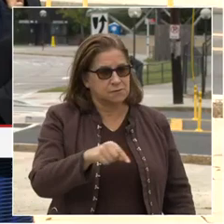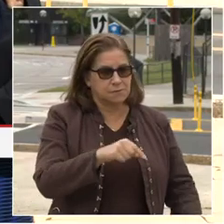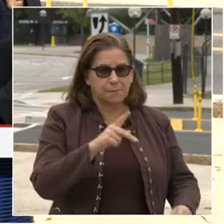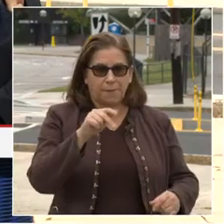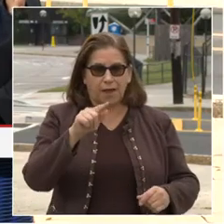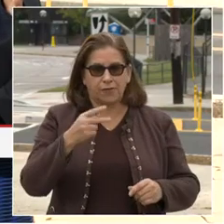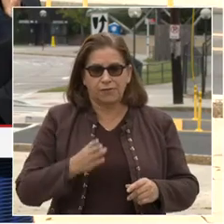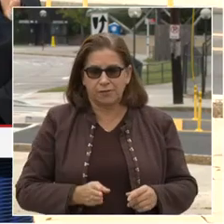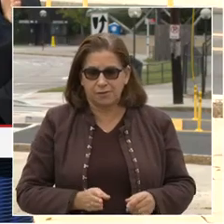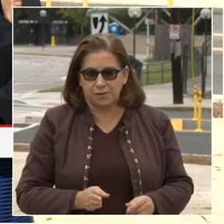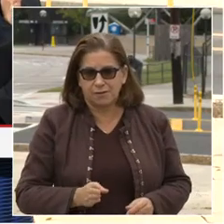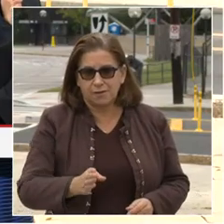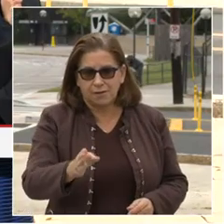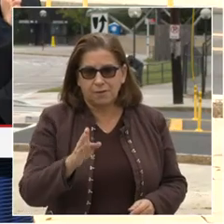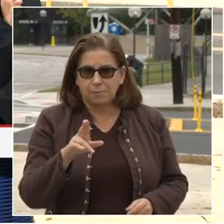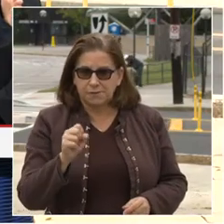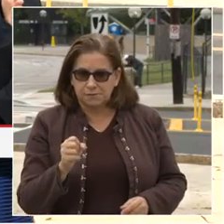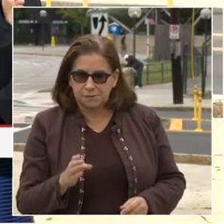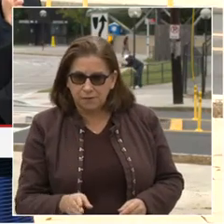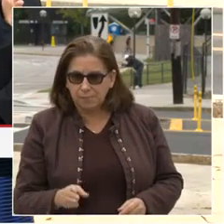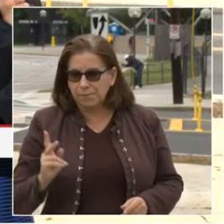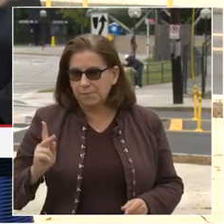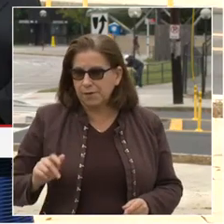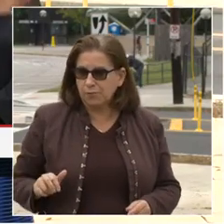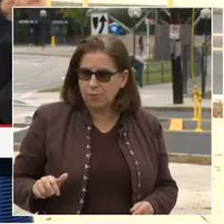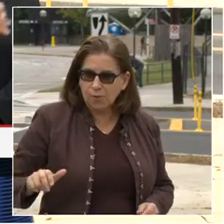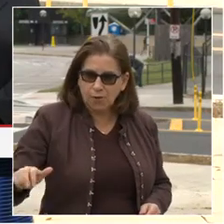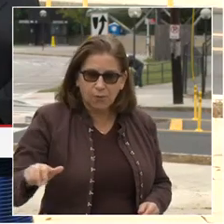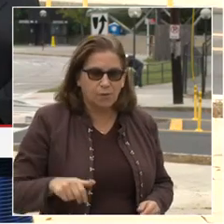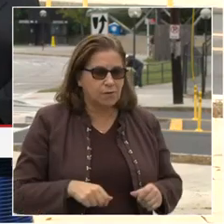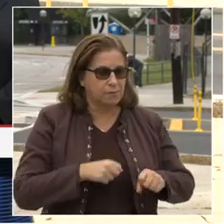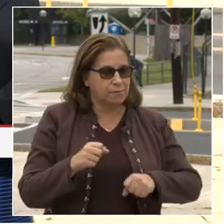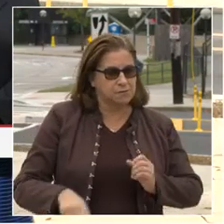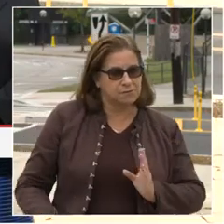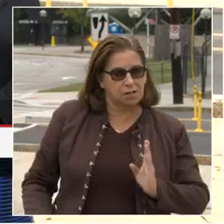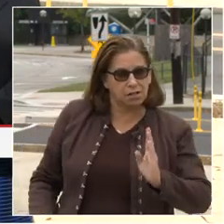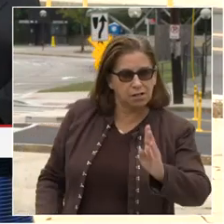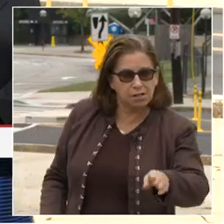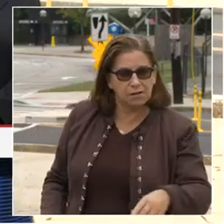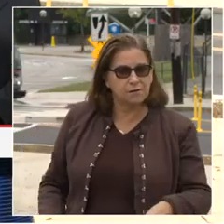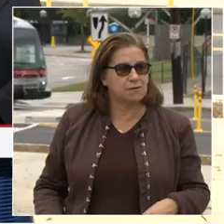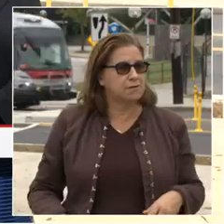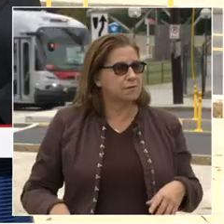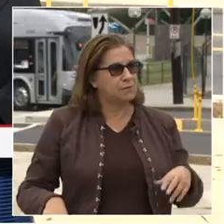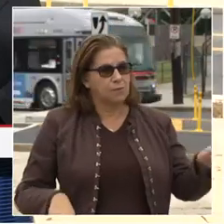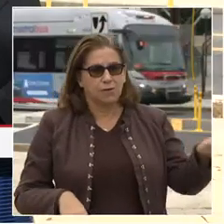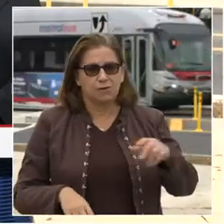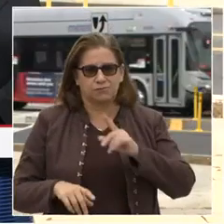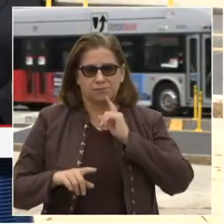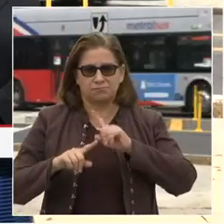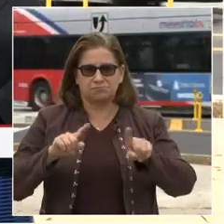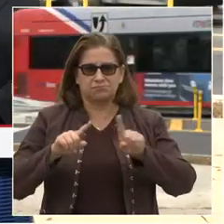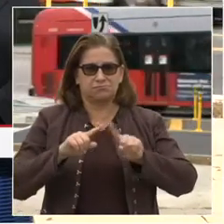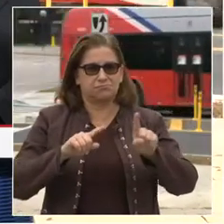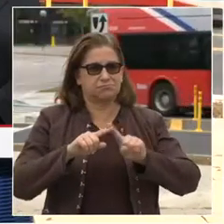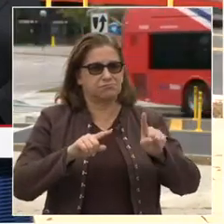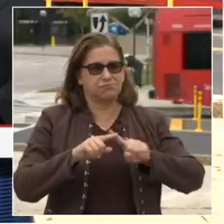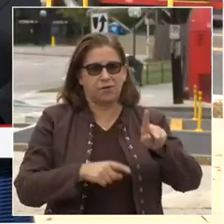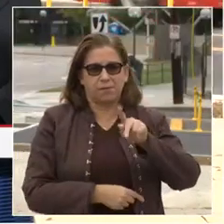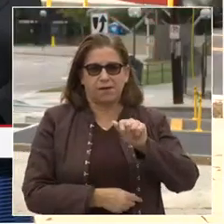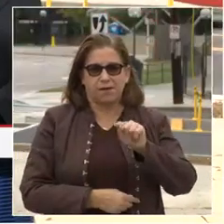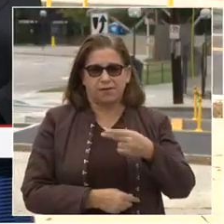intervention, it doesn't affect your ability to park or drive. Those have been done. The ones that we are really focused on